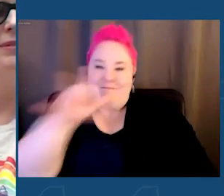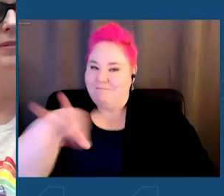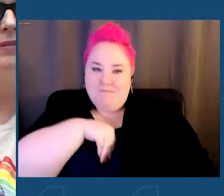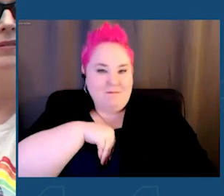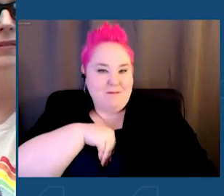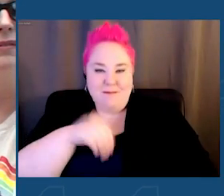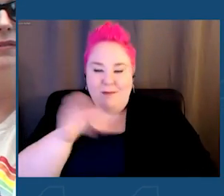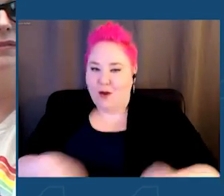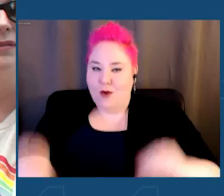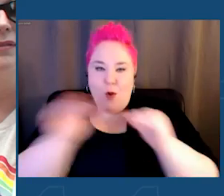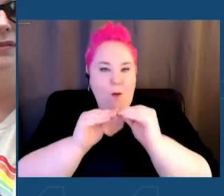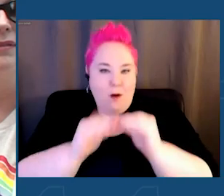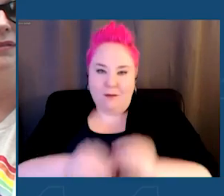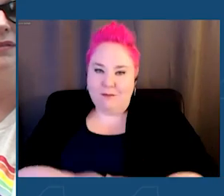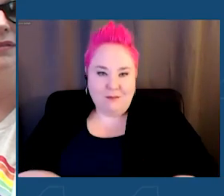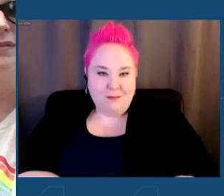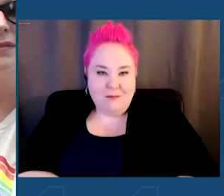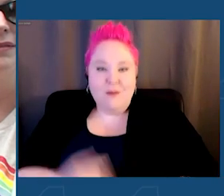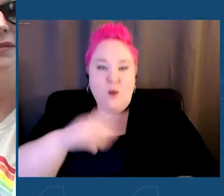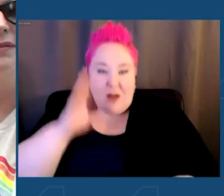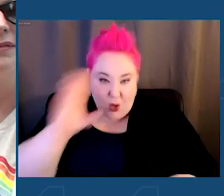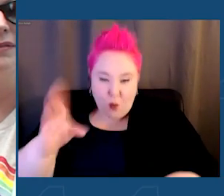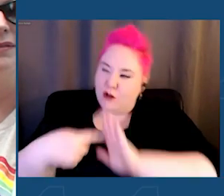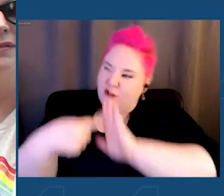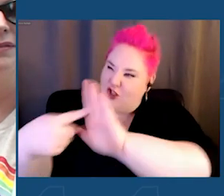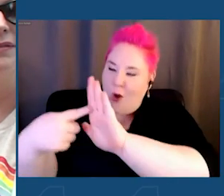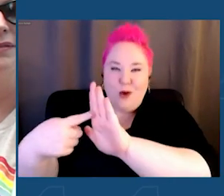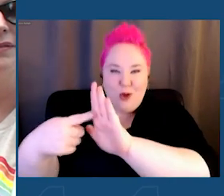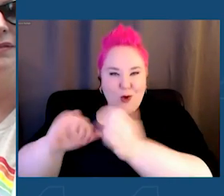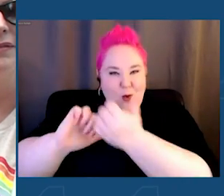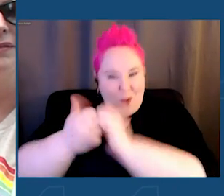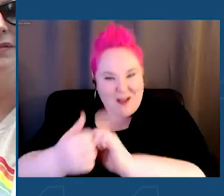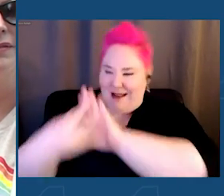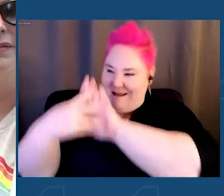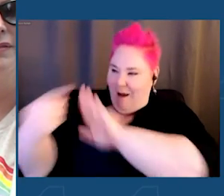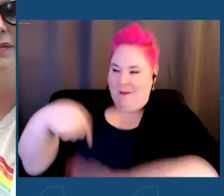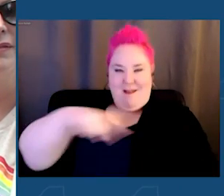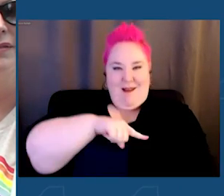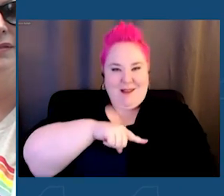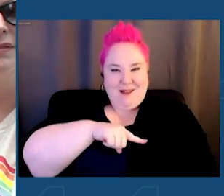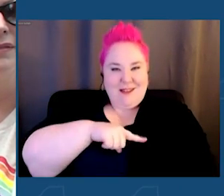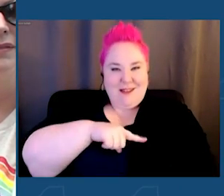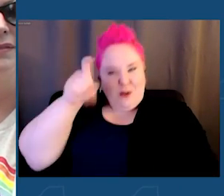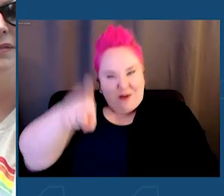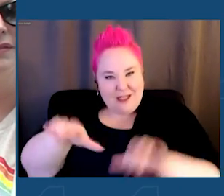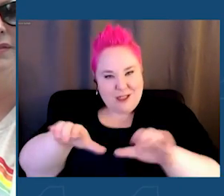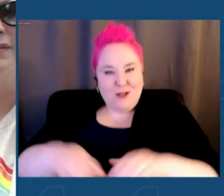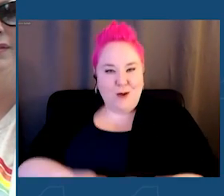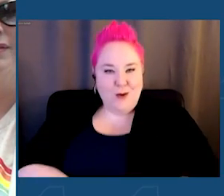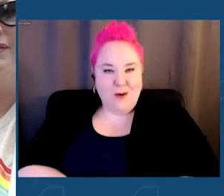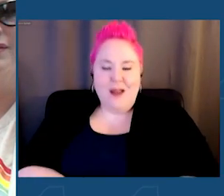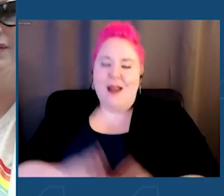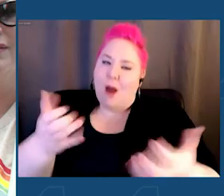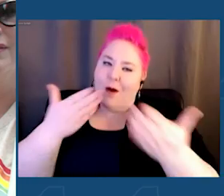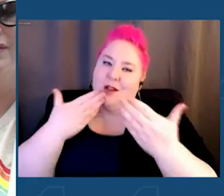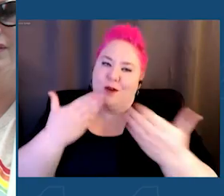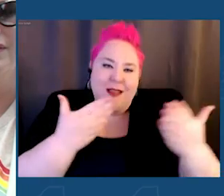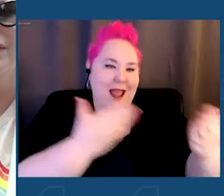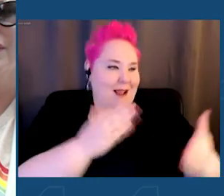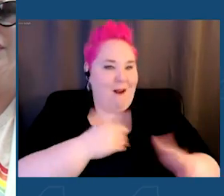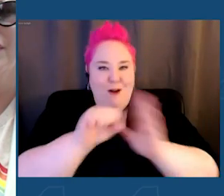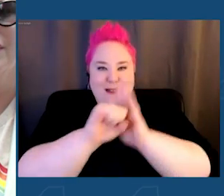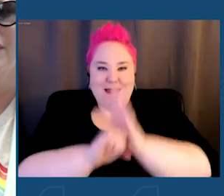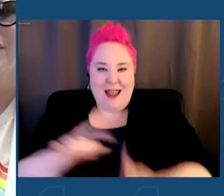the template, rest of the country. We'll show you what you need to do. And I want to thank individuals from our state legislature who've